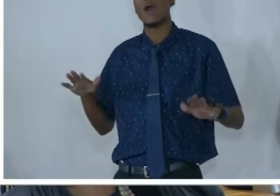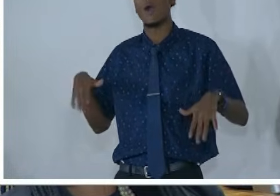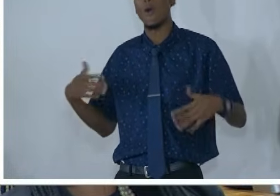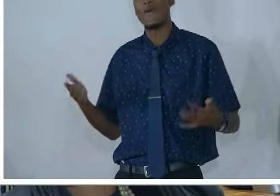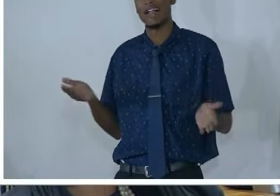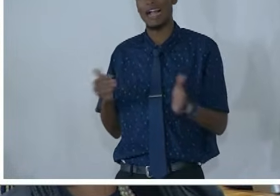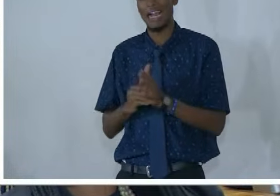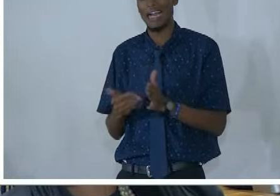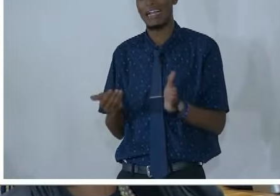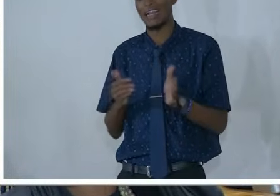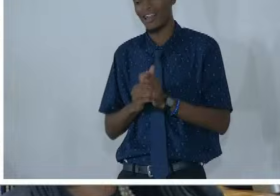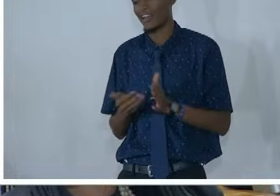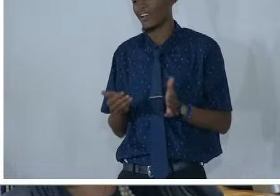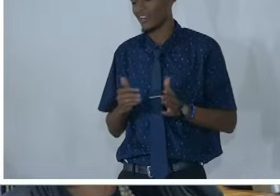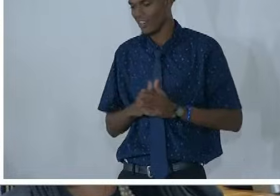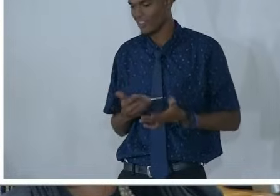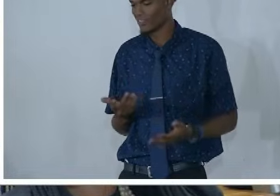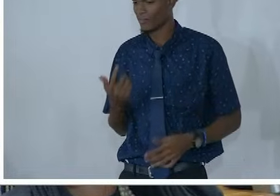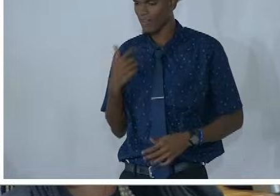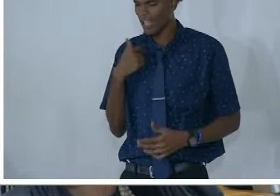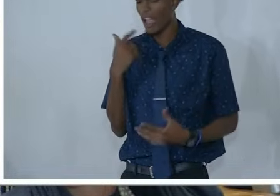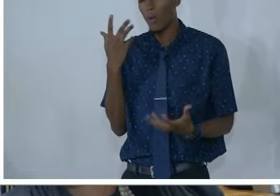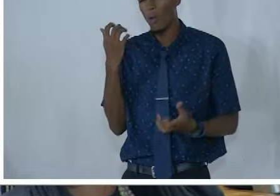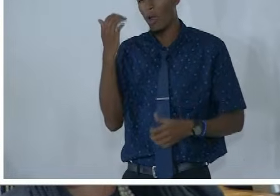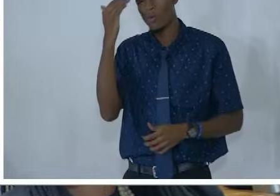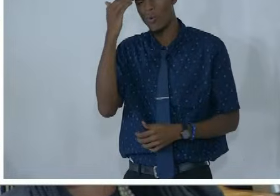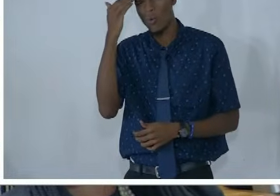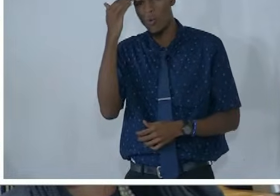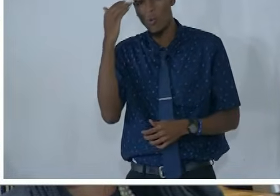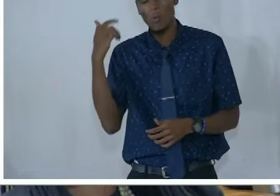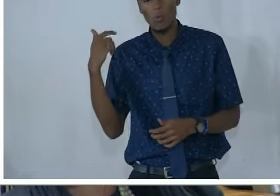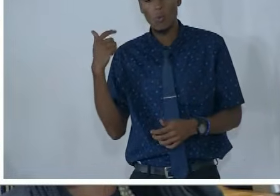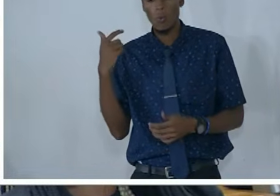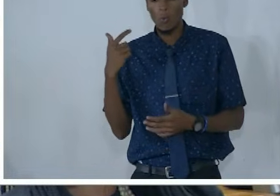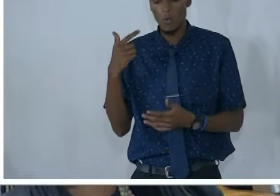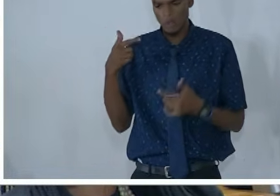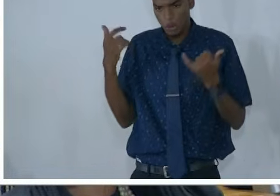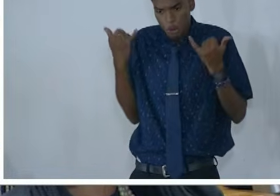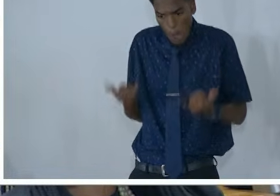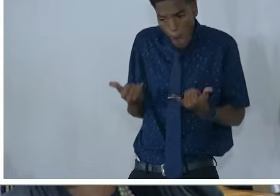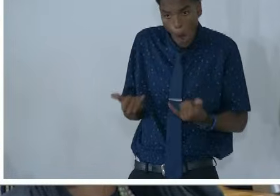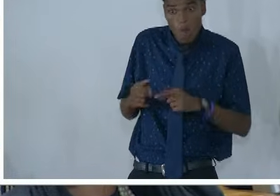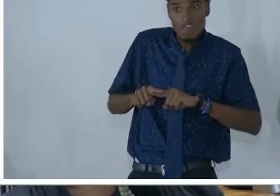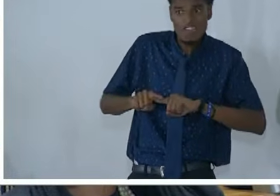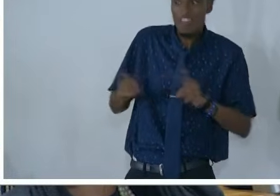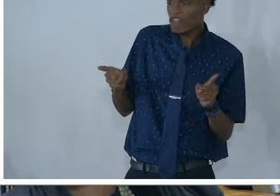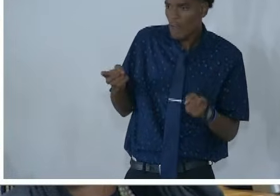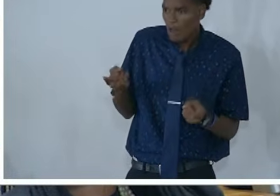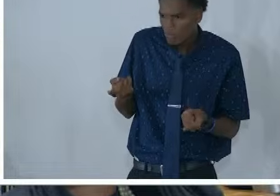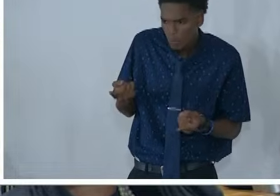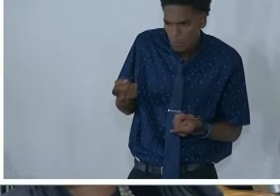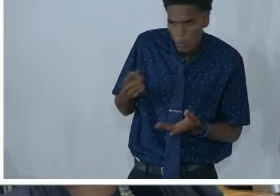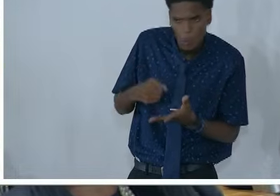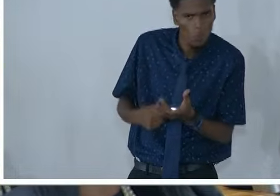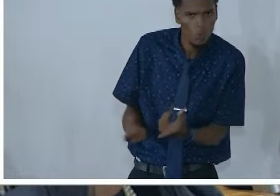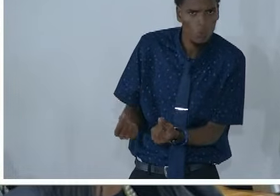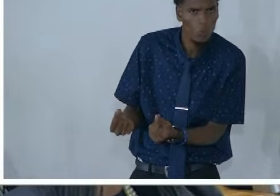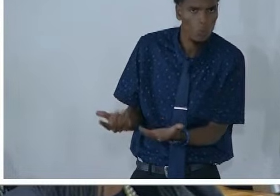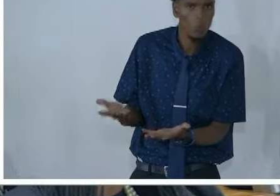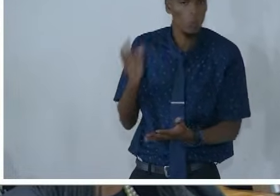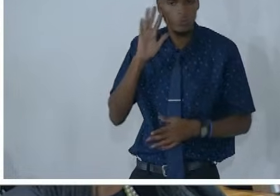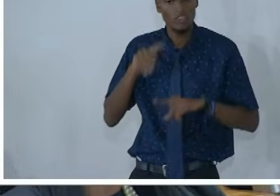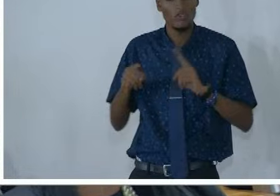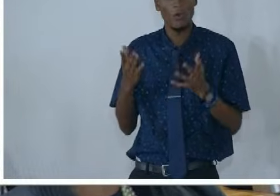again. And I just want to know what will make it different this time. Because if it is just